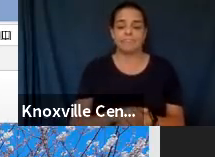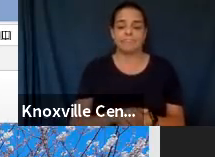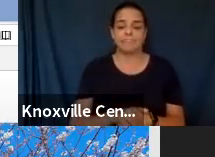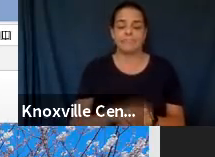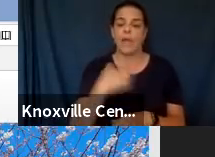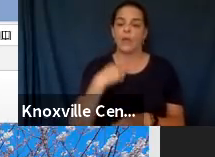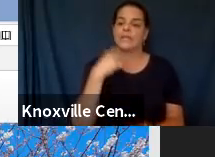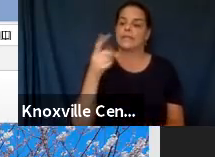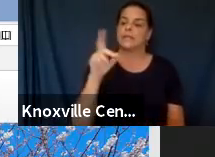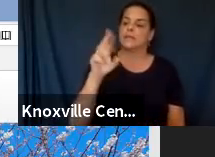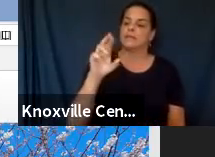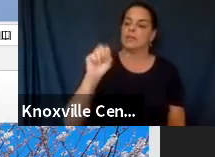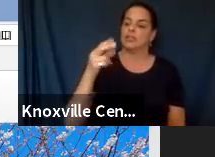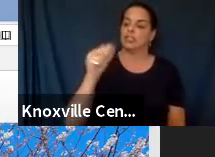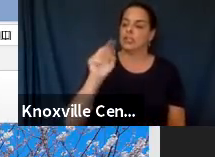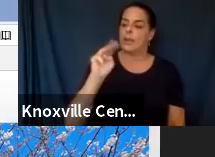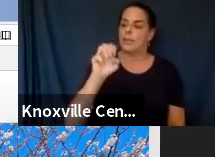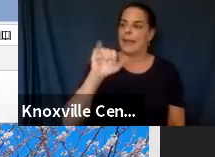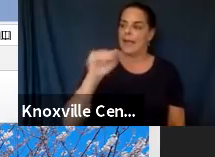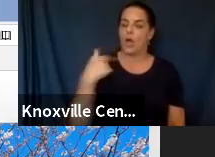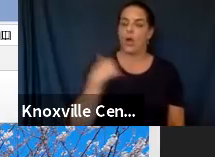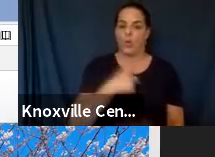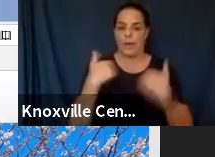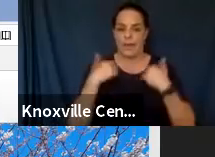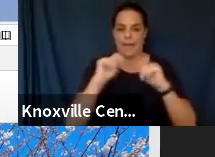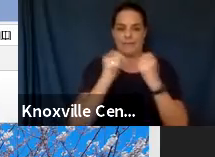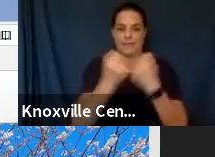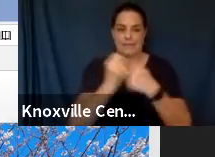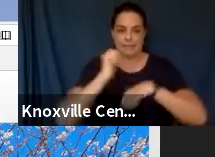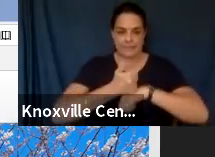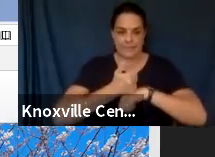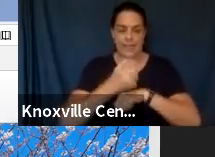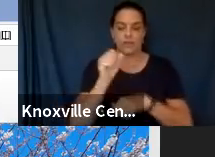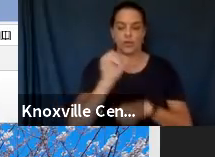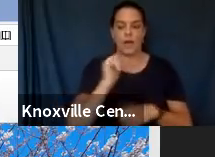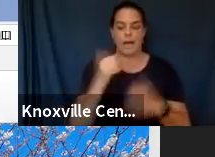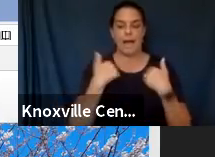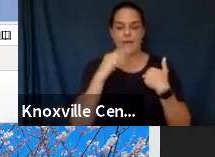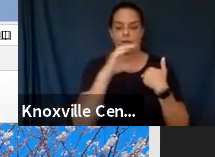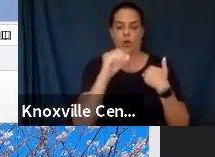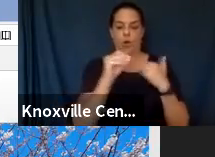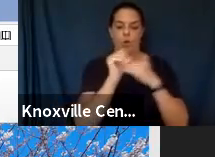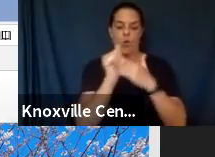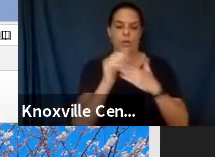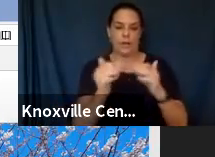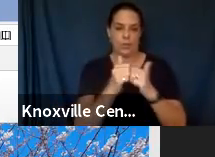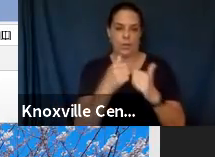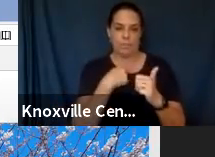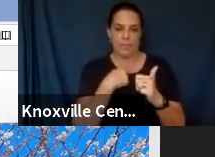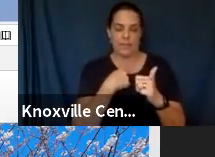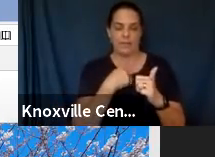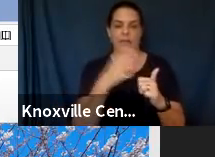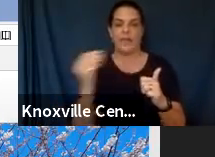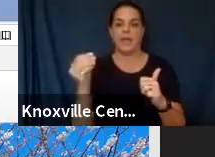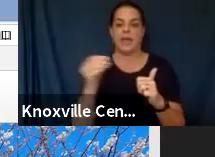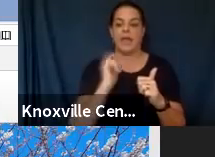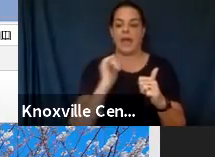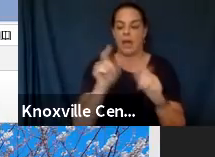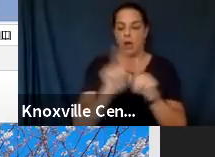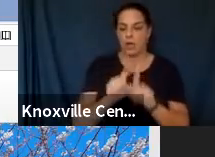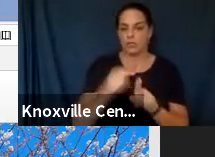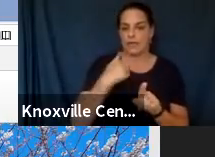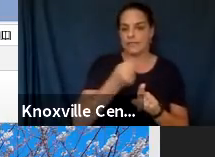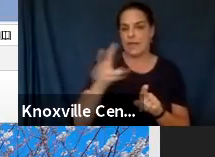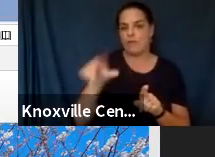Shamir, we have our team set up, and so I have a co-lead with me, and then I have several other